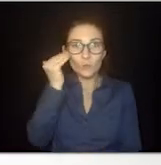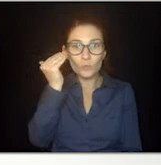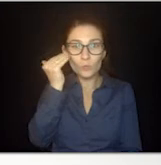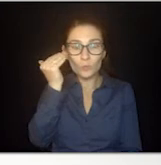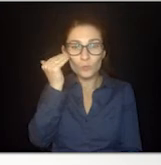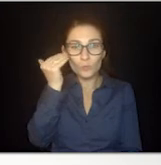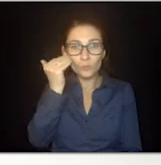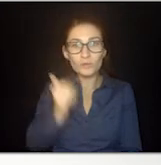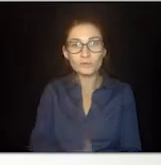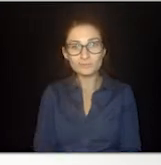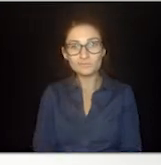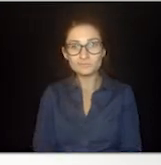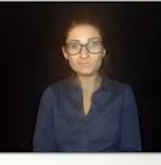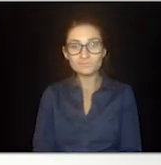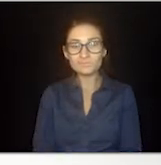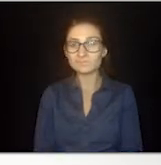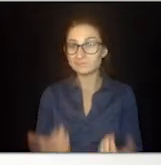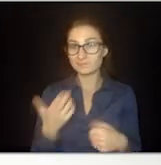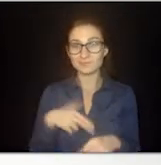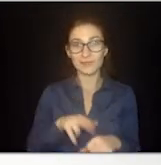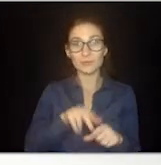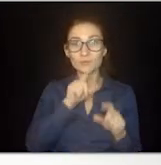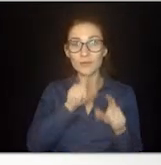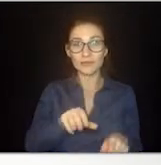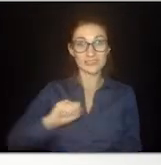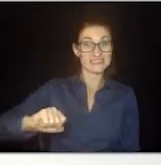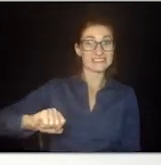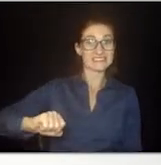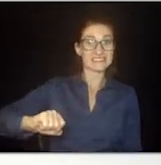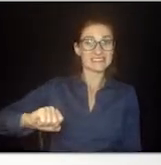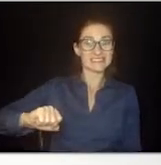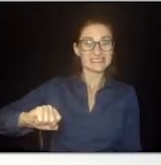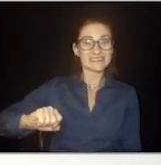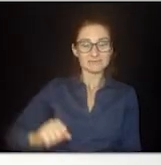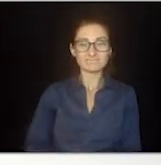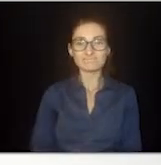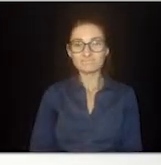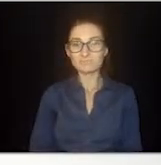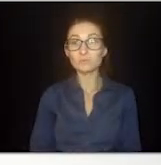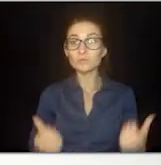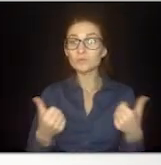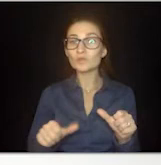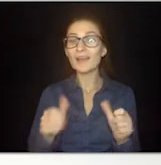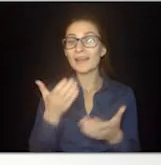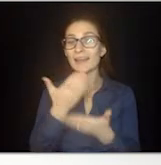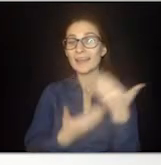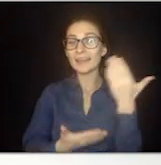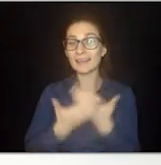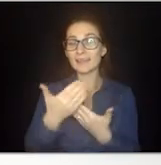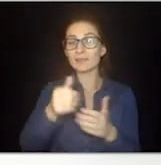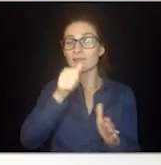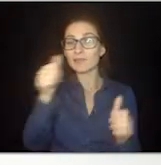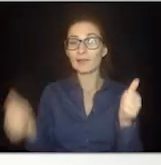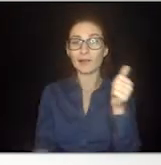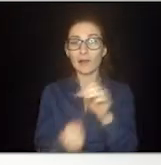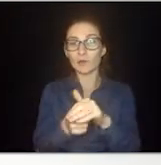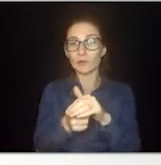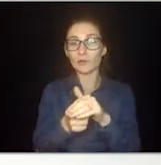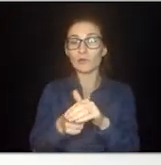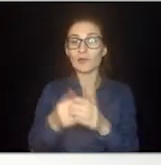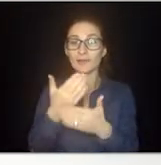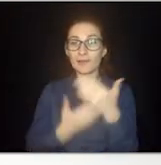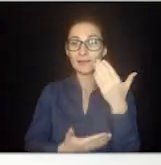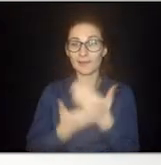doing, and it's it's a natural reaction. So try hand under